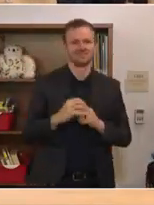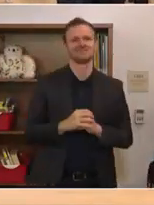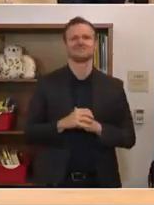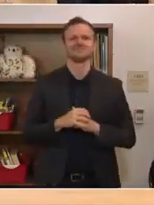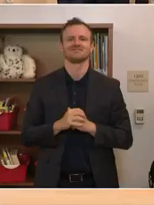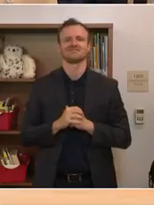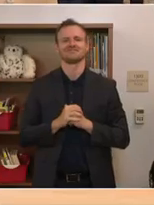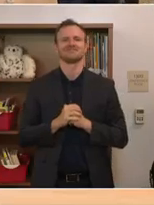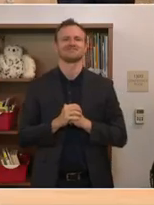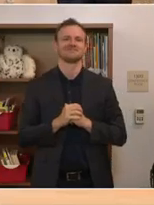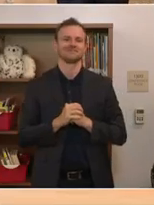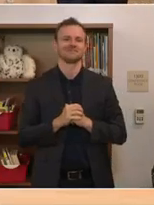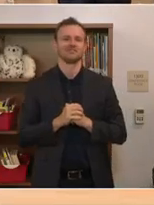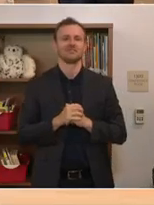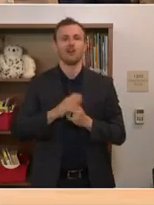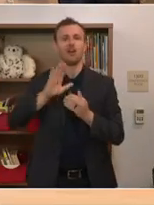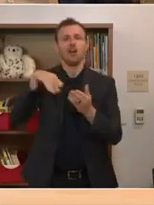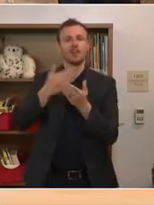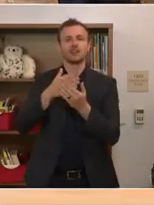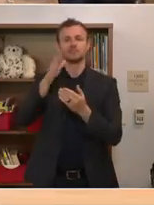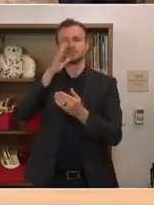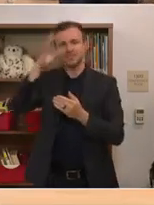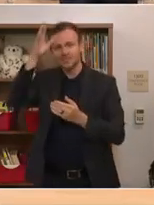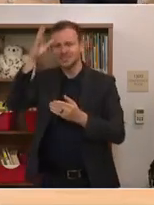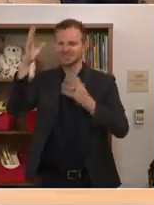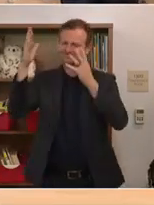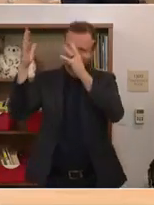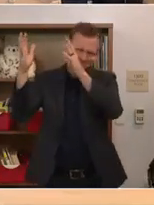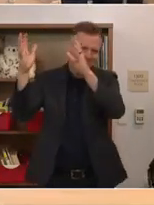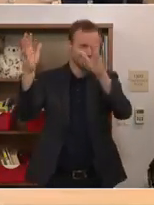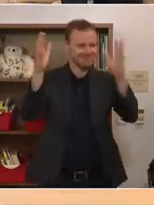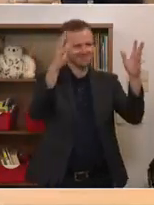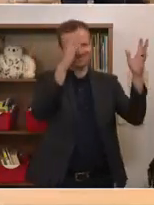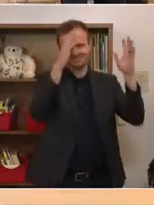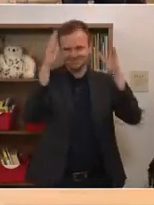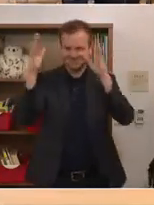Let's give the Whitlock parents a big round of applause.